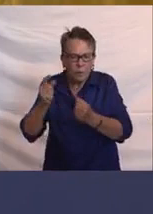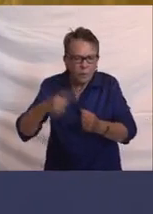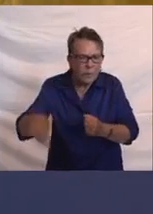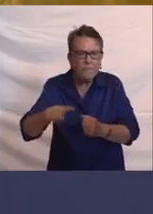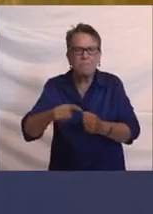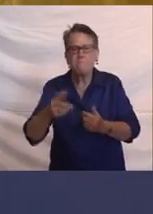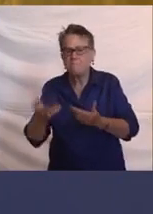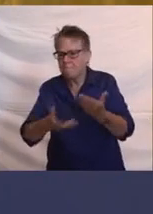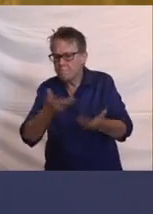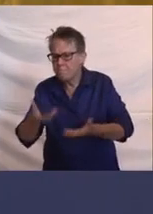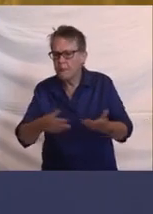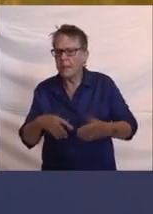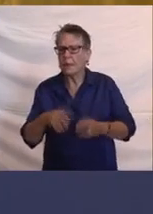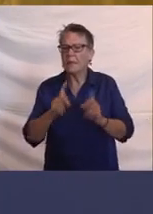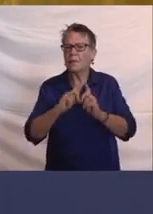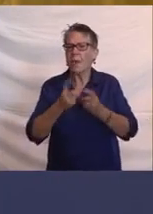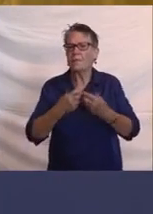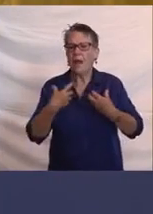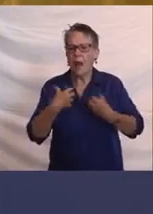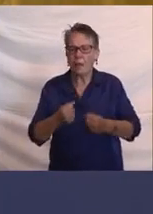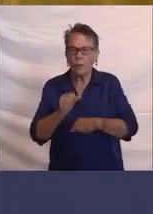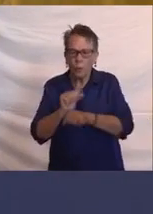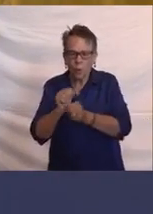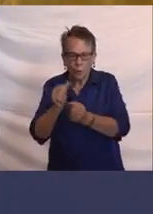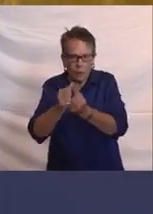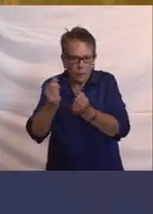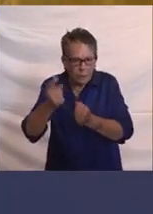we believe we can and should do to be a full partner.